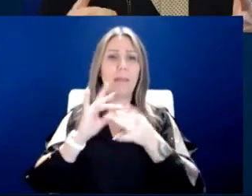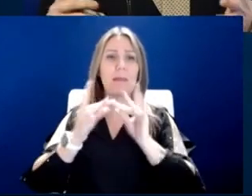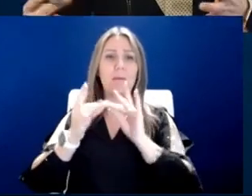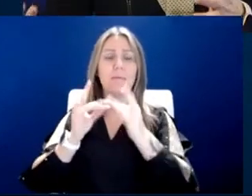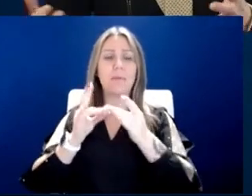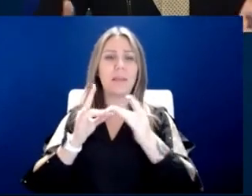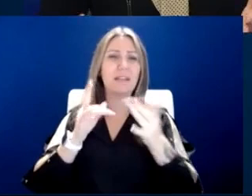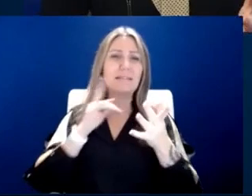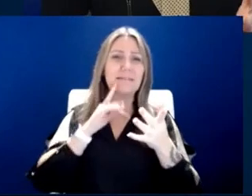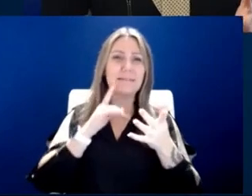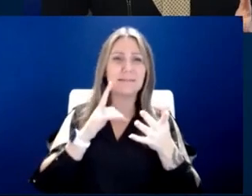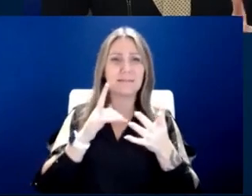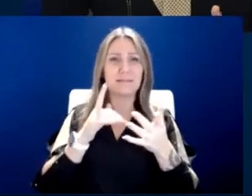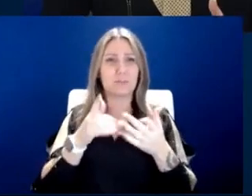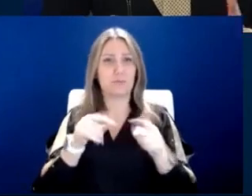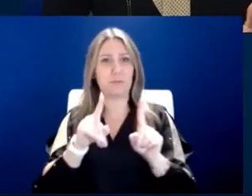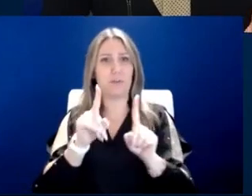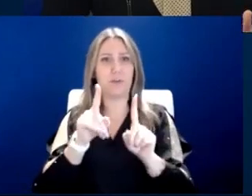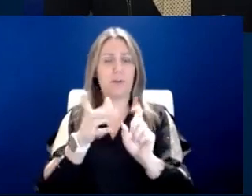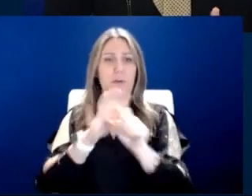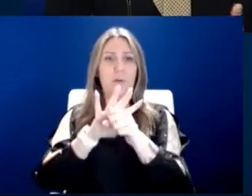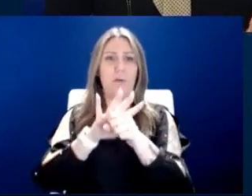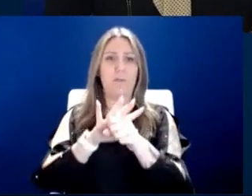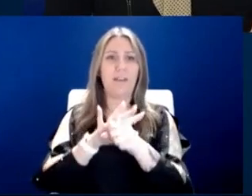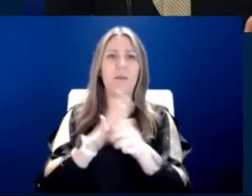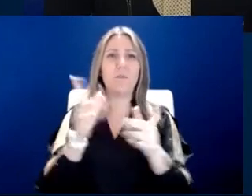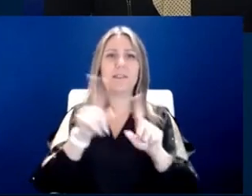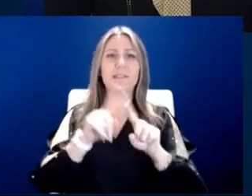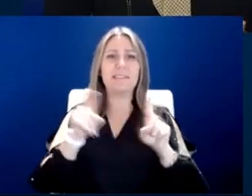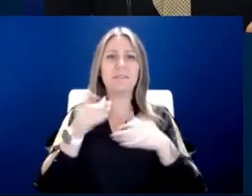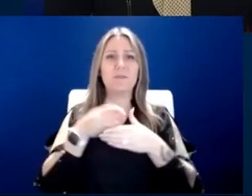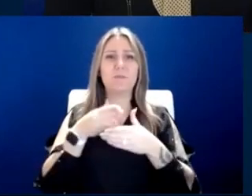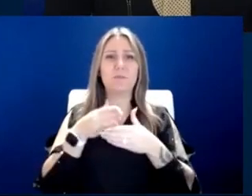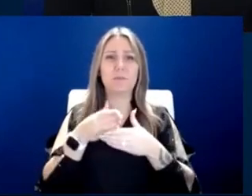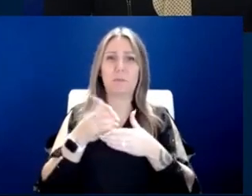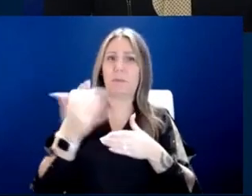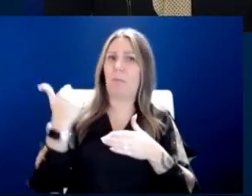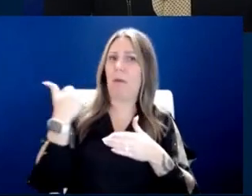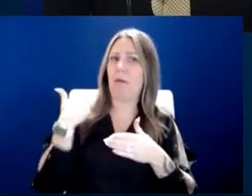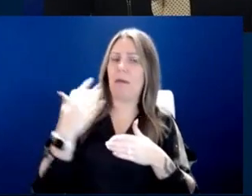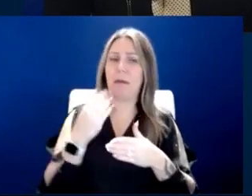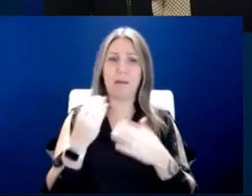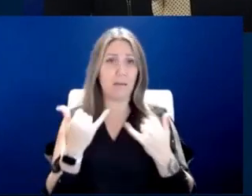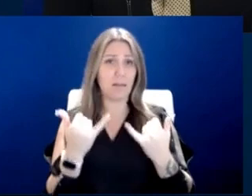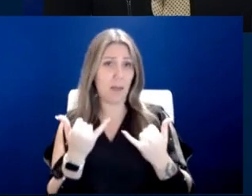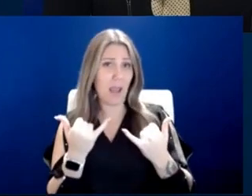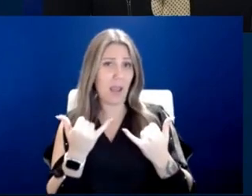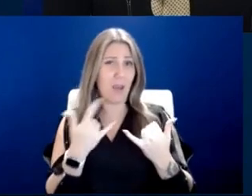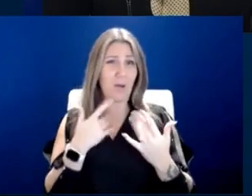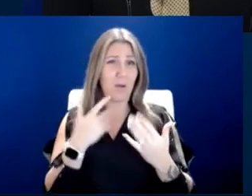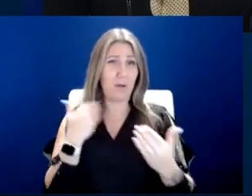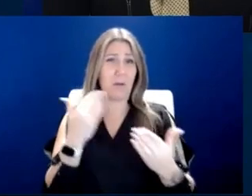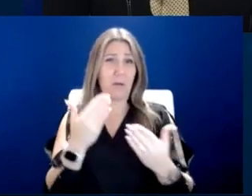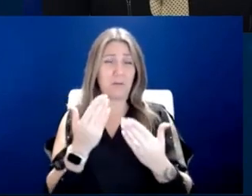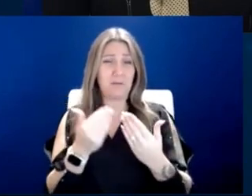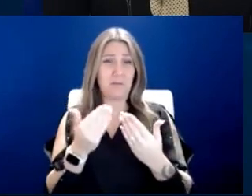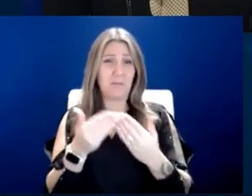between then and now. Are we getting close to being back to pre-pandemic Olympics?